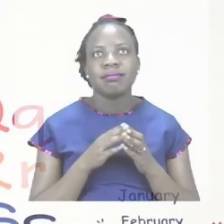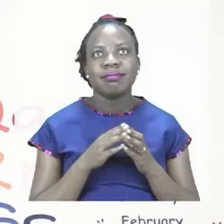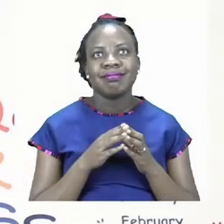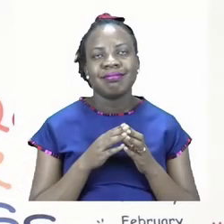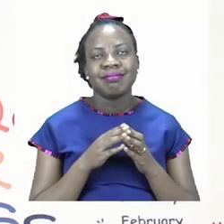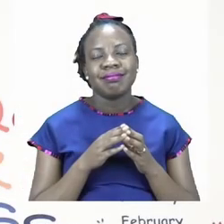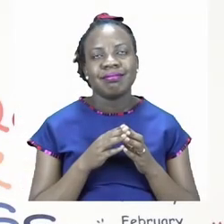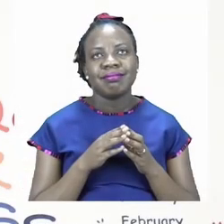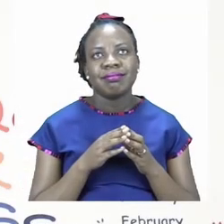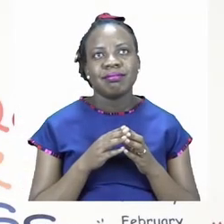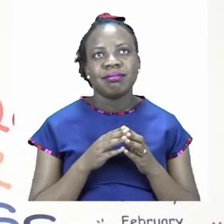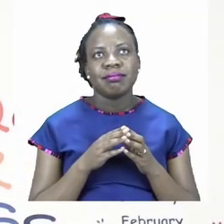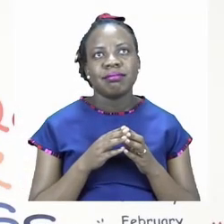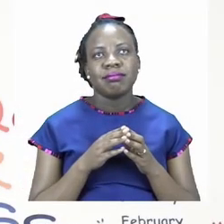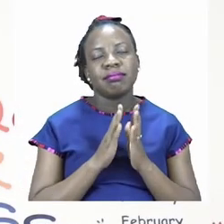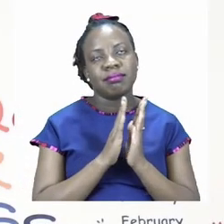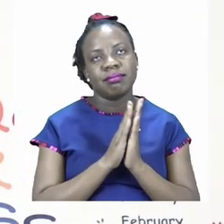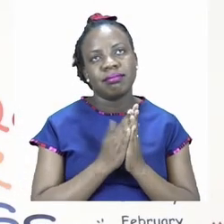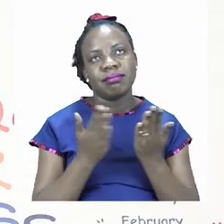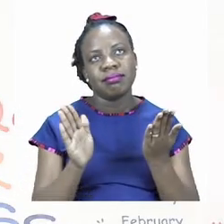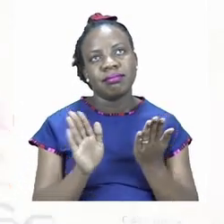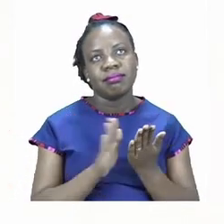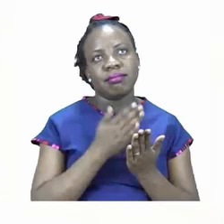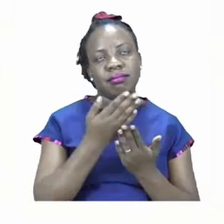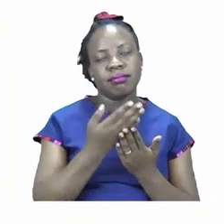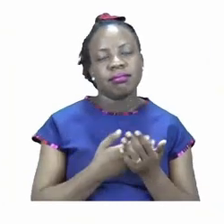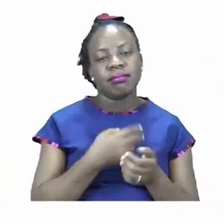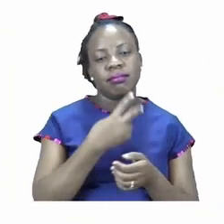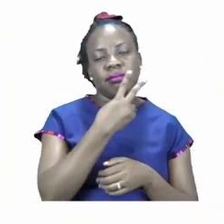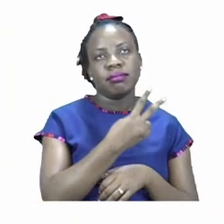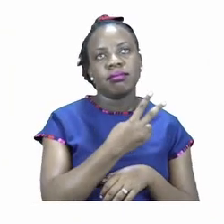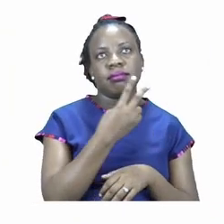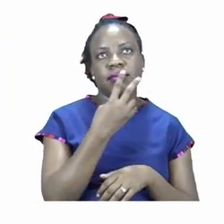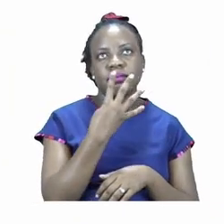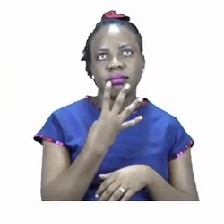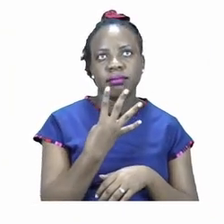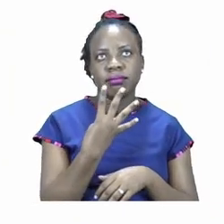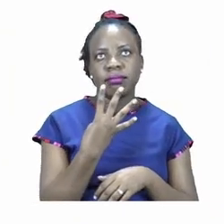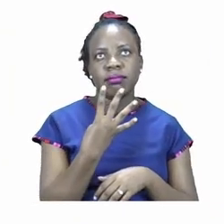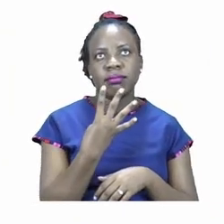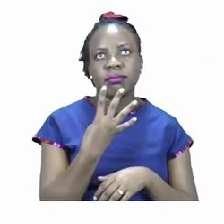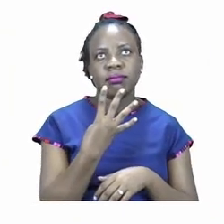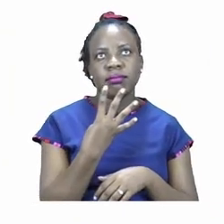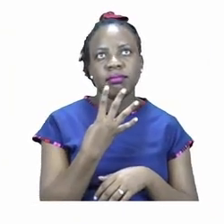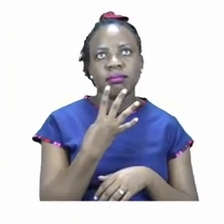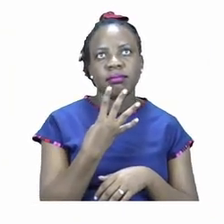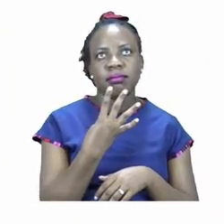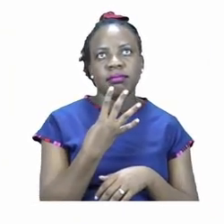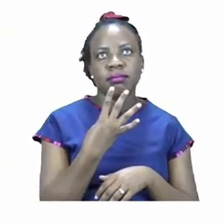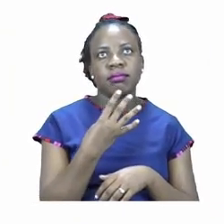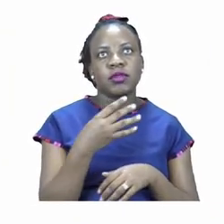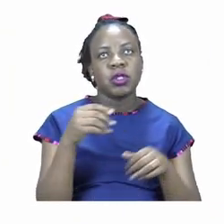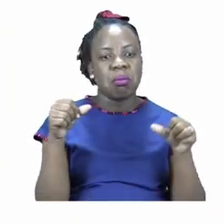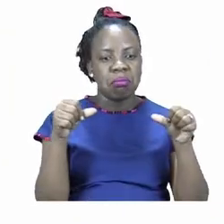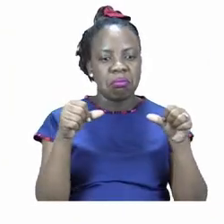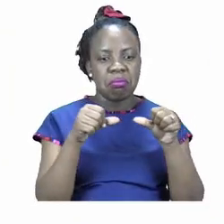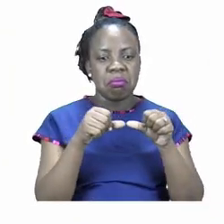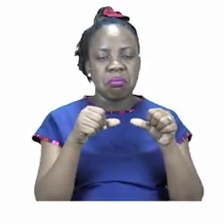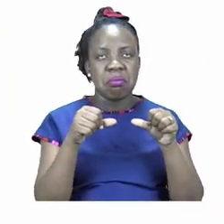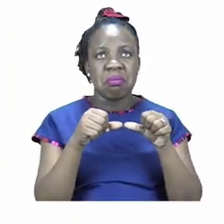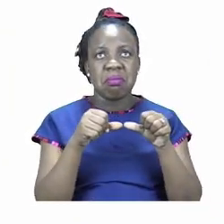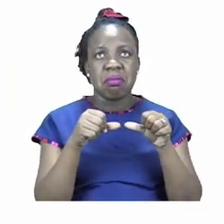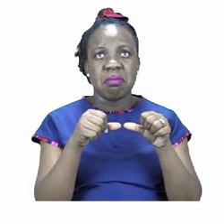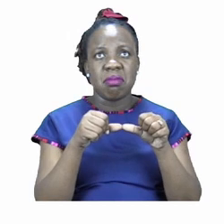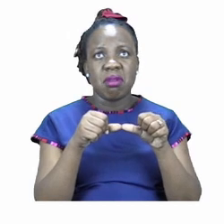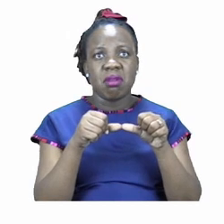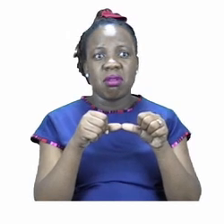Let's now move on to page 24. On page 24, we are going to be doing measurement. Now today, our